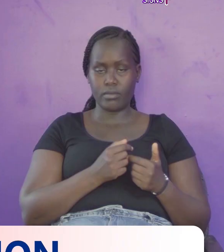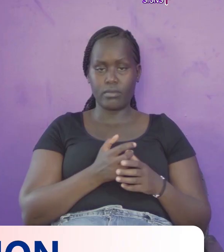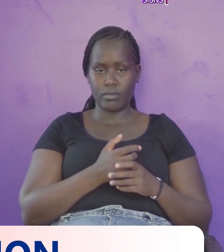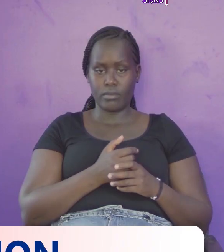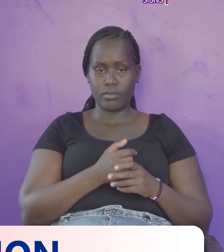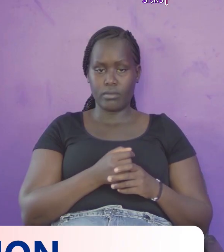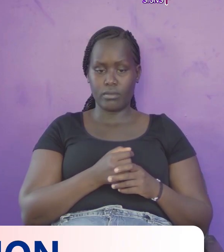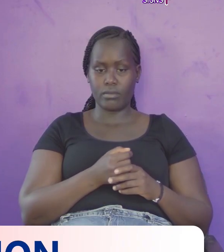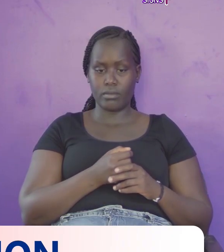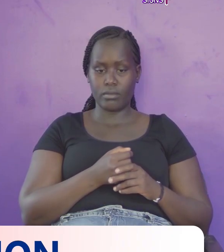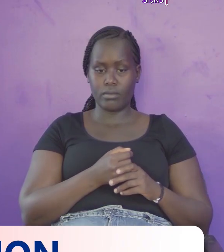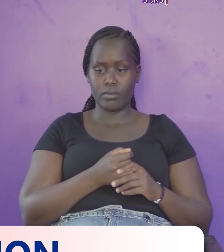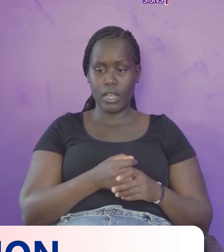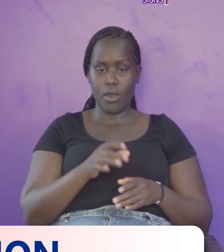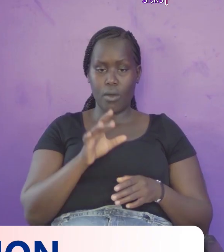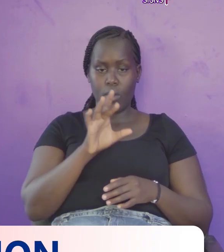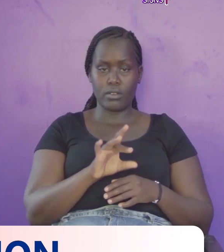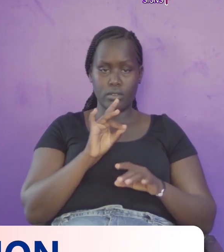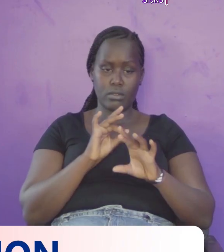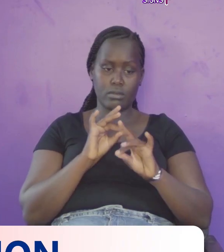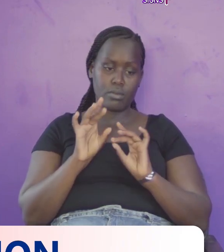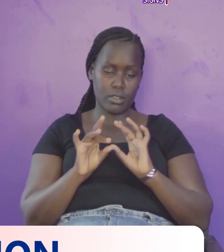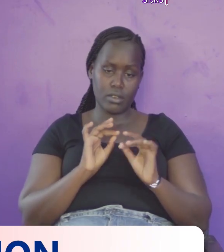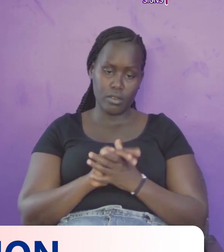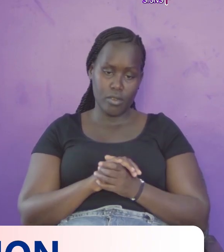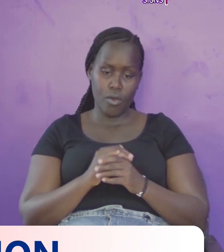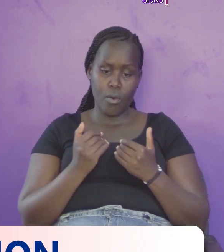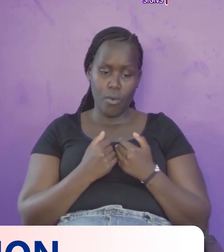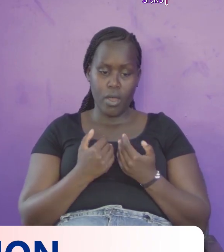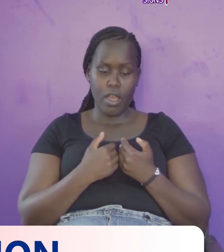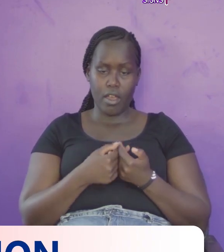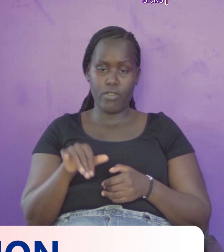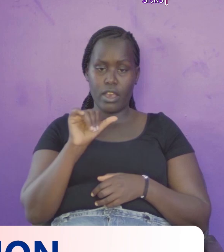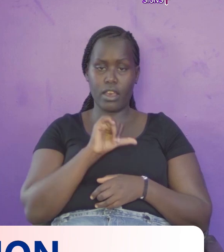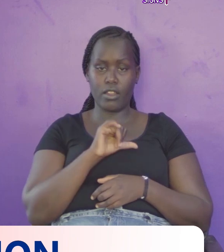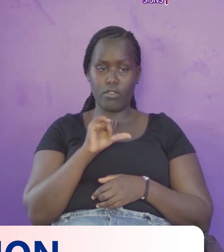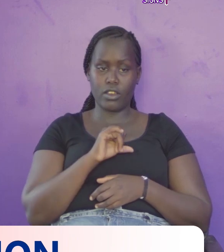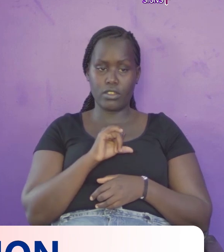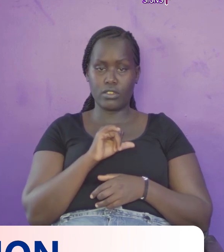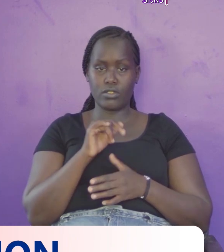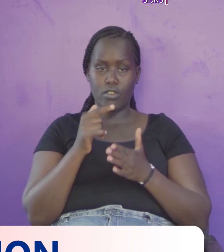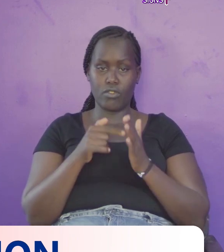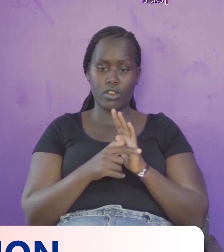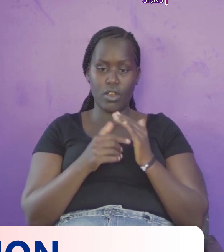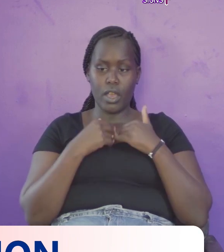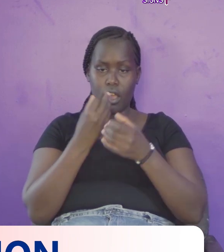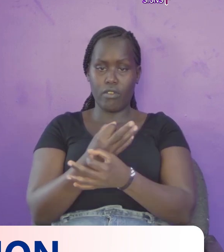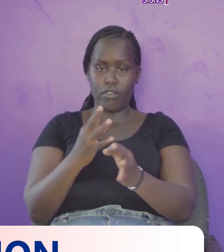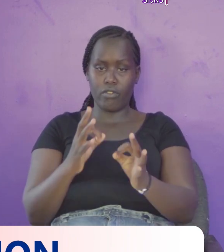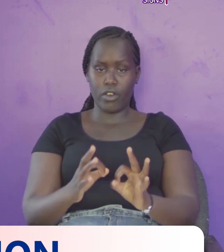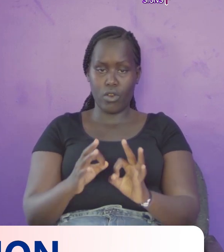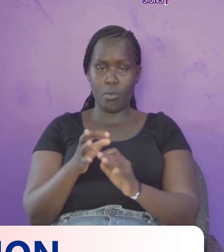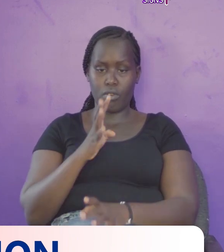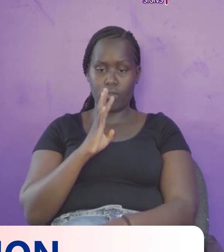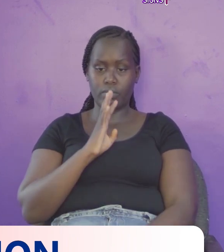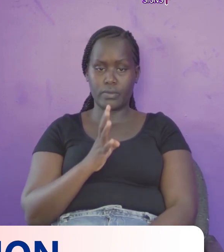Yes. We are just speaking. You know, Kenya, we have this advantage. Yeah, kwamba there is freedom of speech.